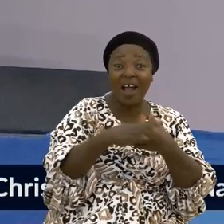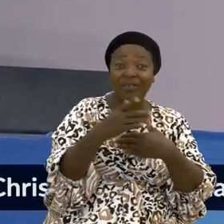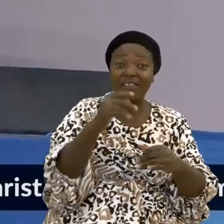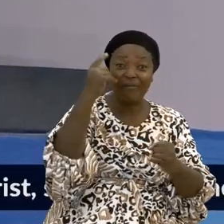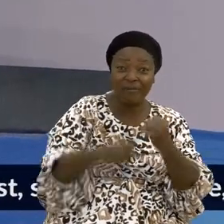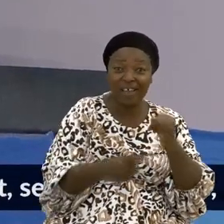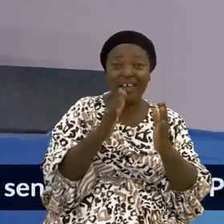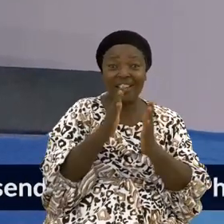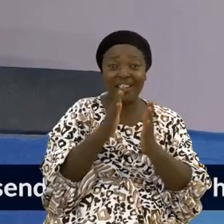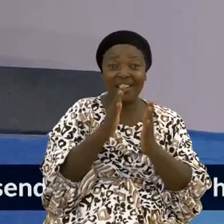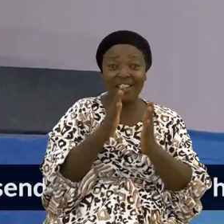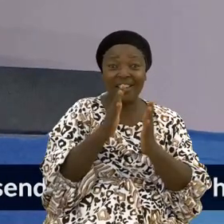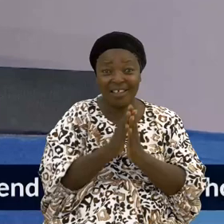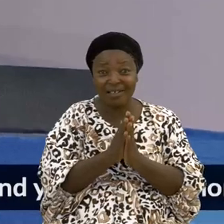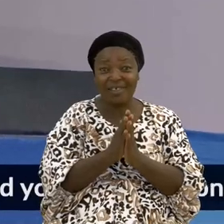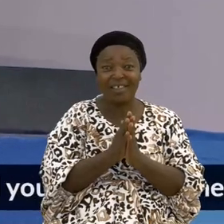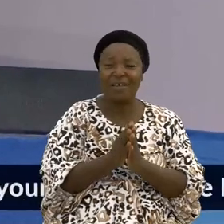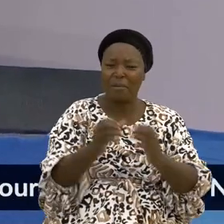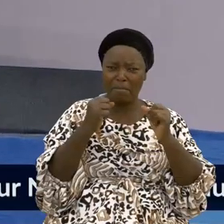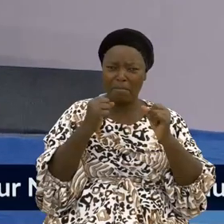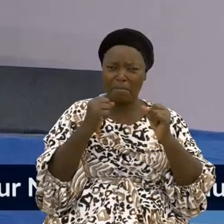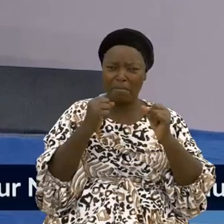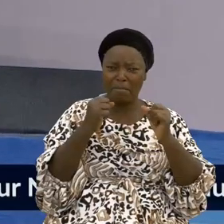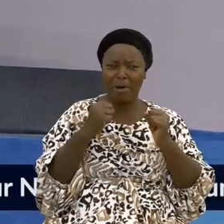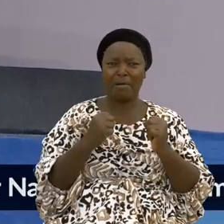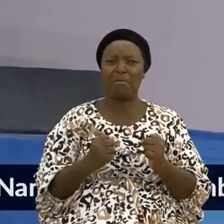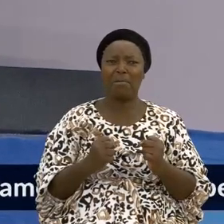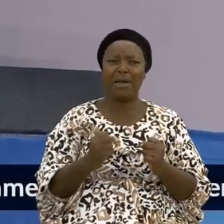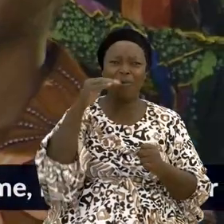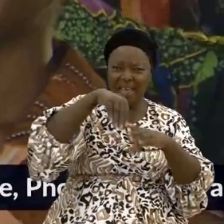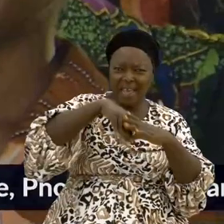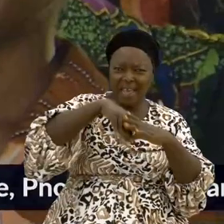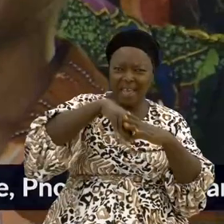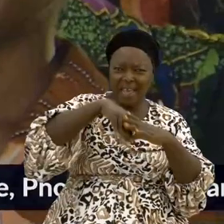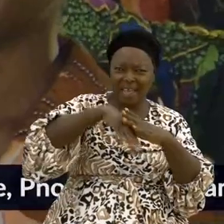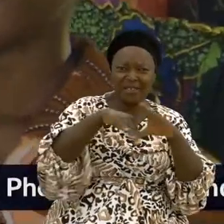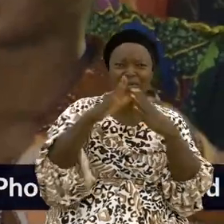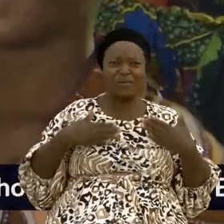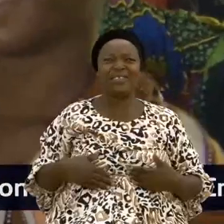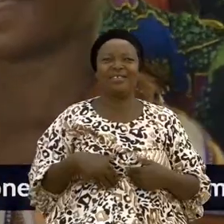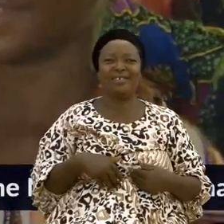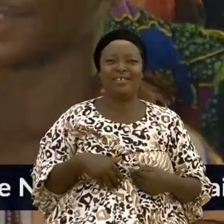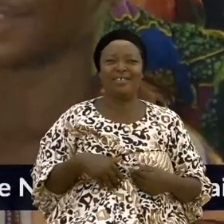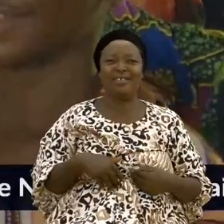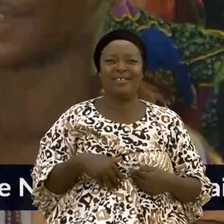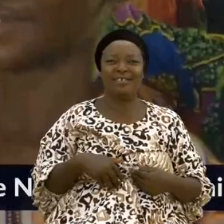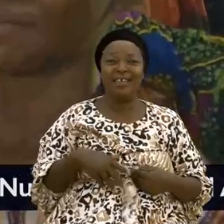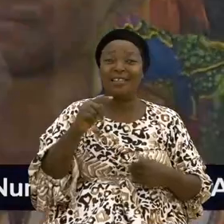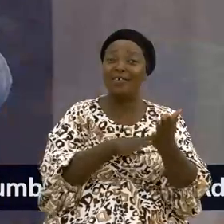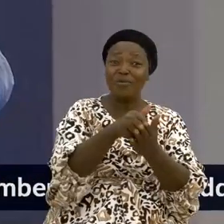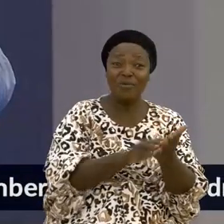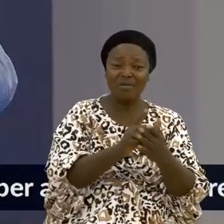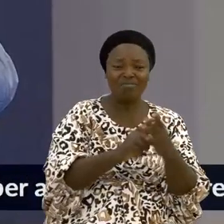final amen, power will penetrate your body. The weakness